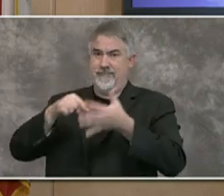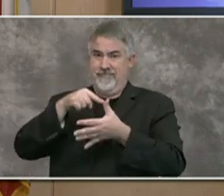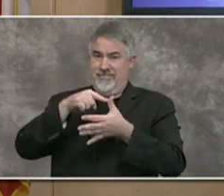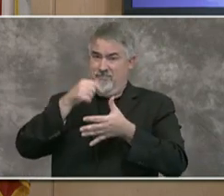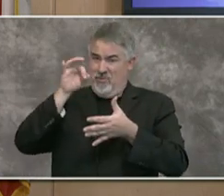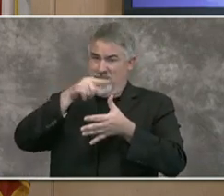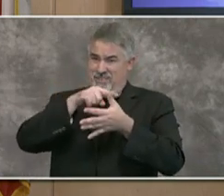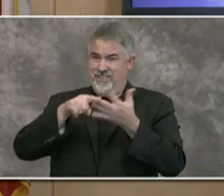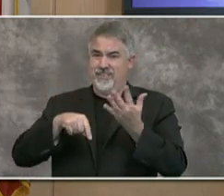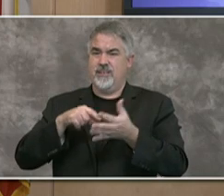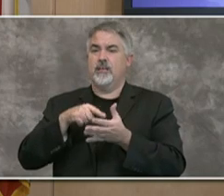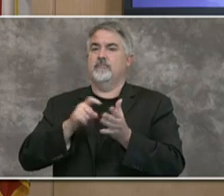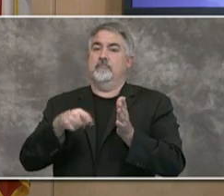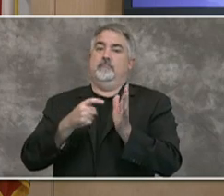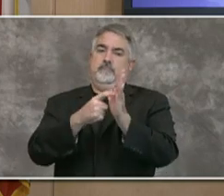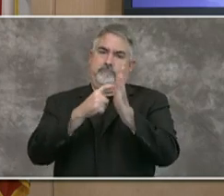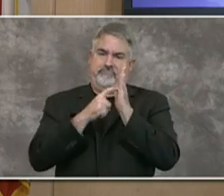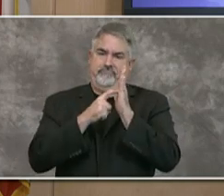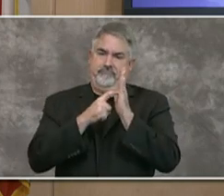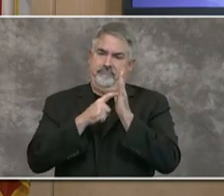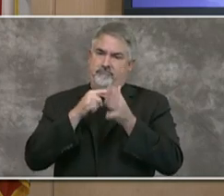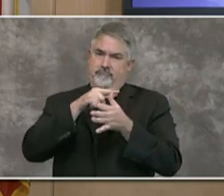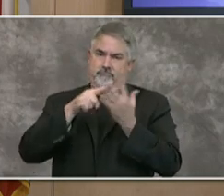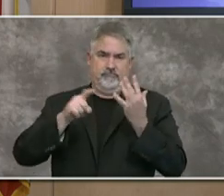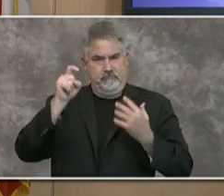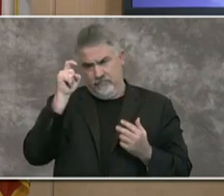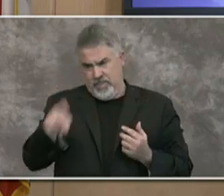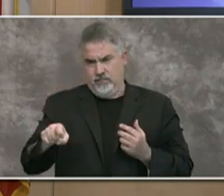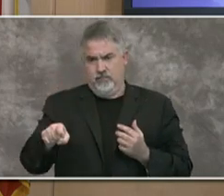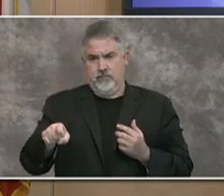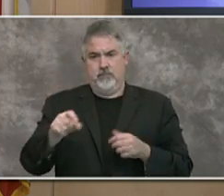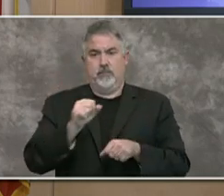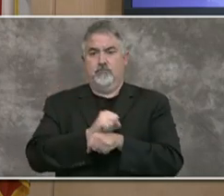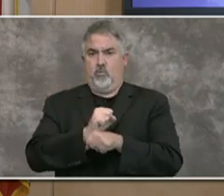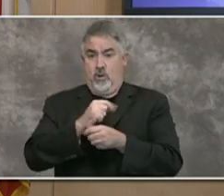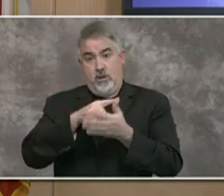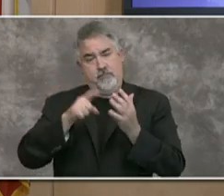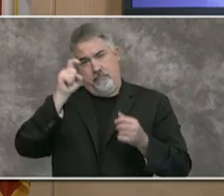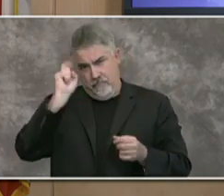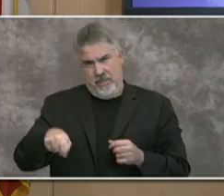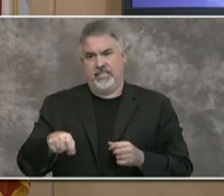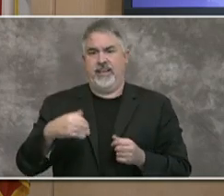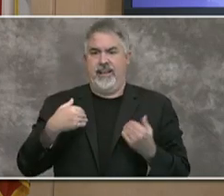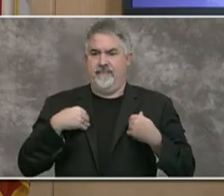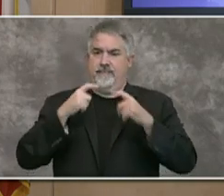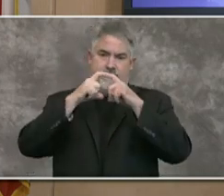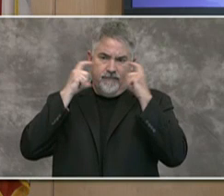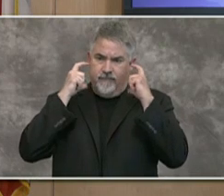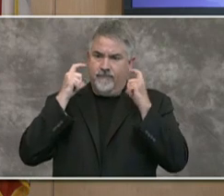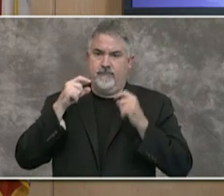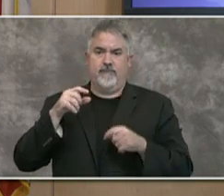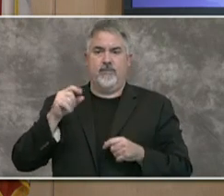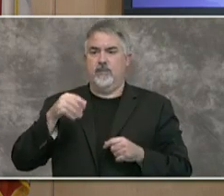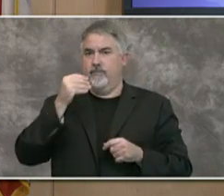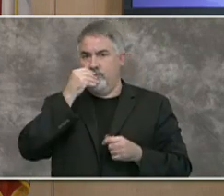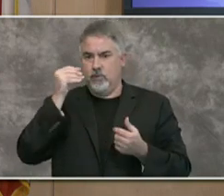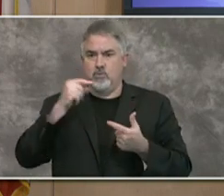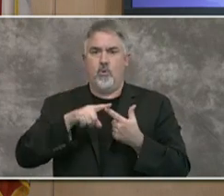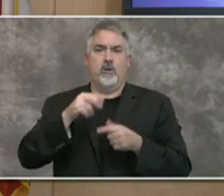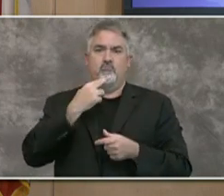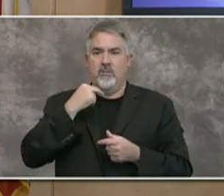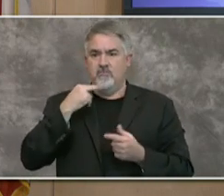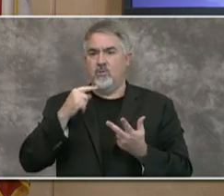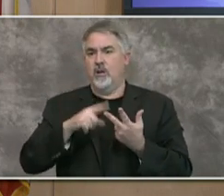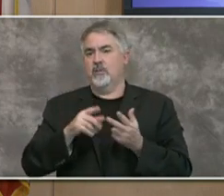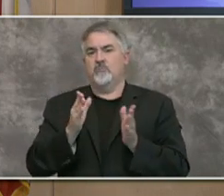is required that the employees in those businesses wear a mask. And again, those are grocery stores, restaurants, convenience